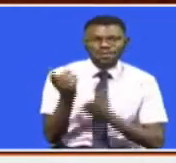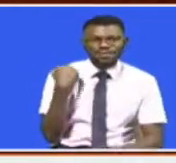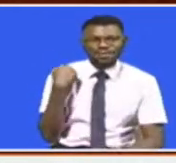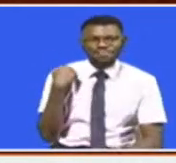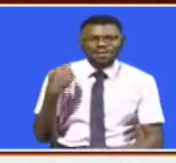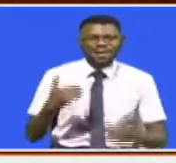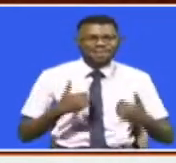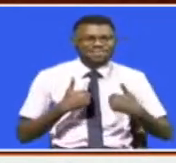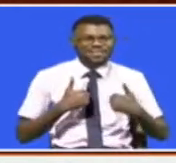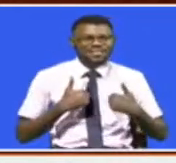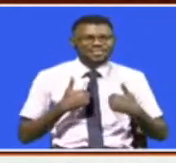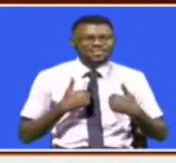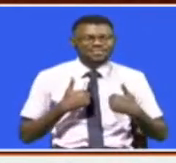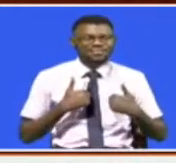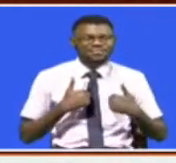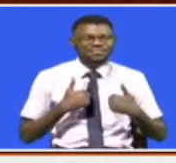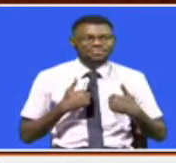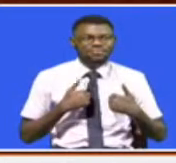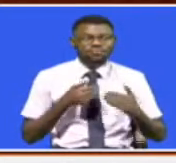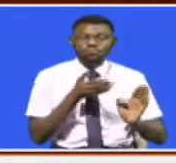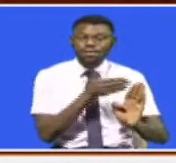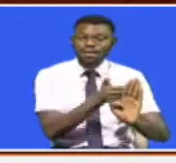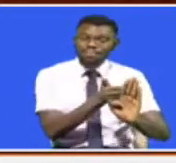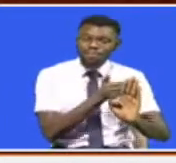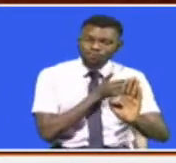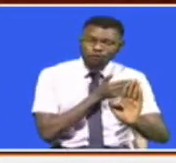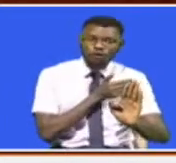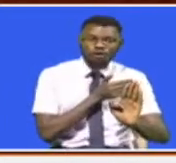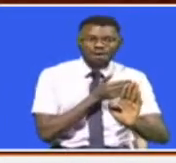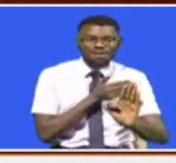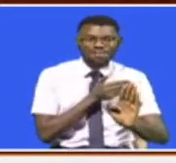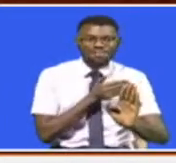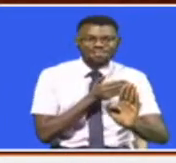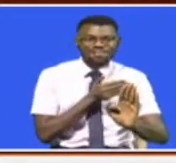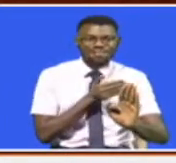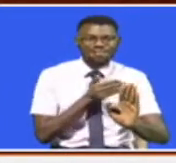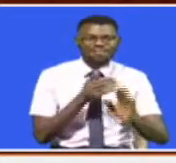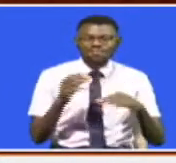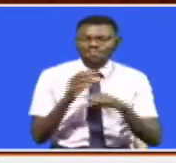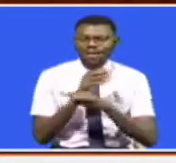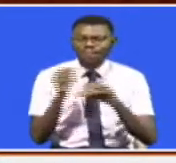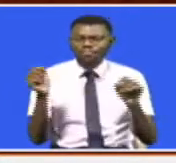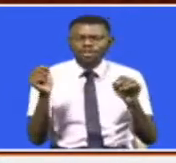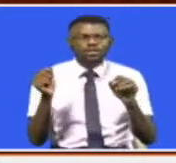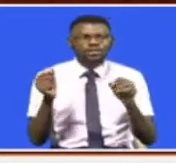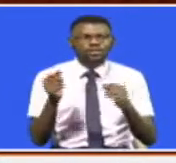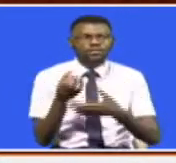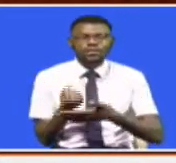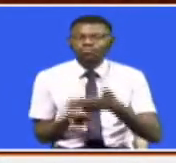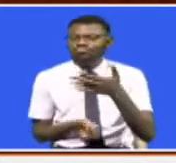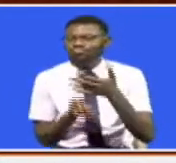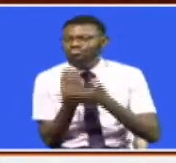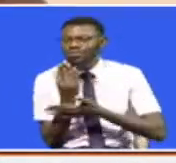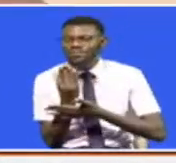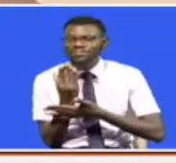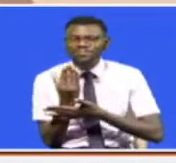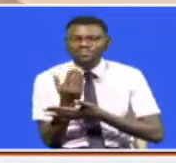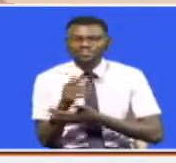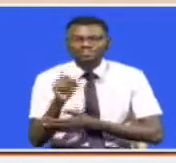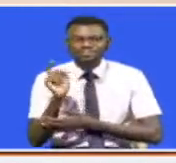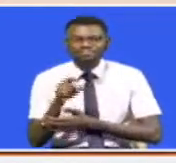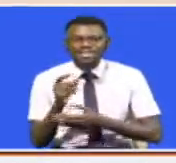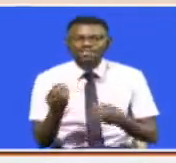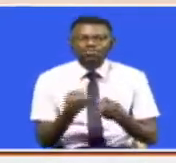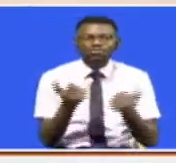so that even before we commit the president to launch we must have addressed all those concerns